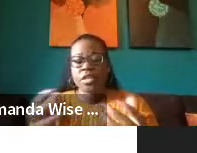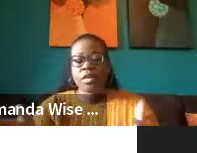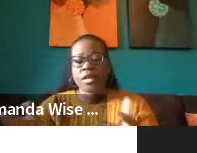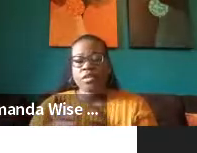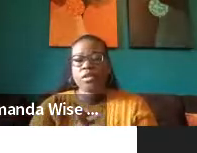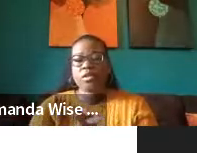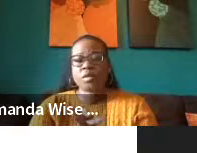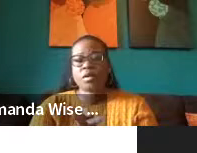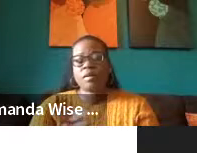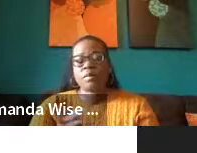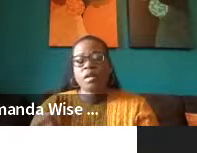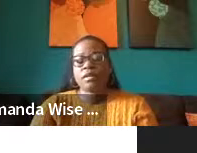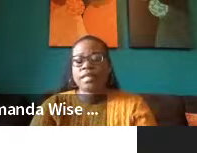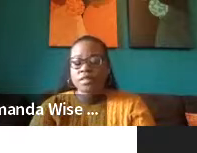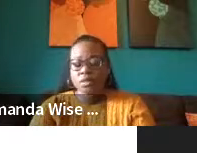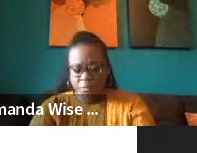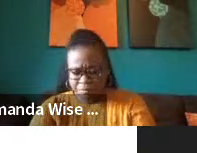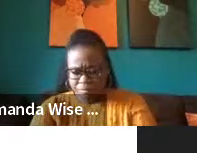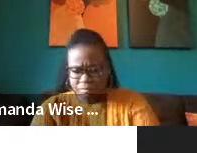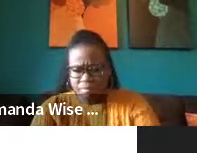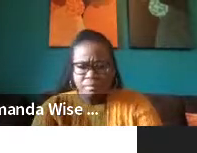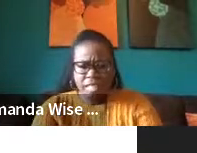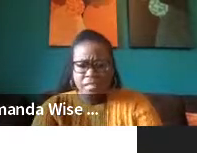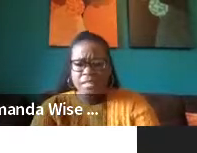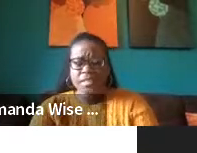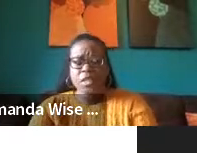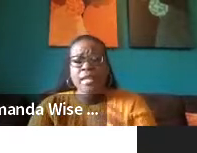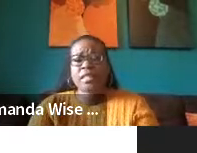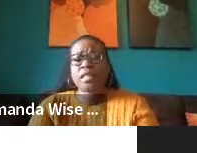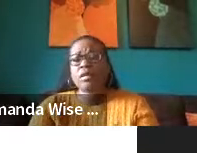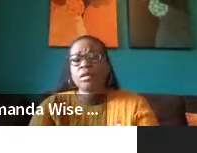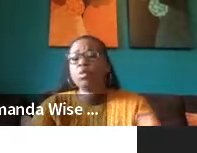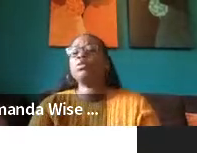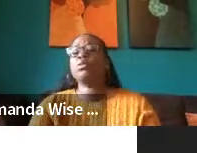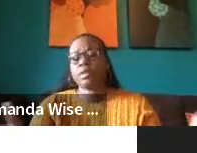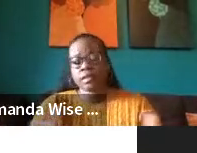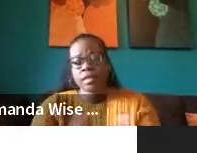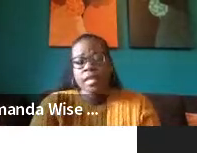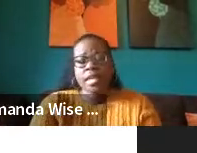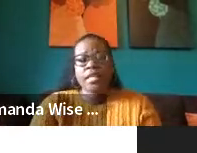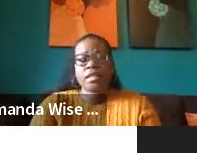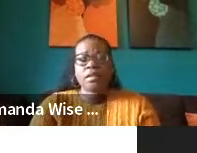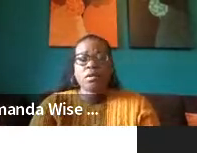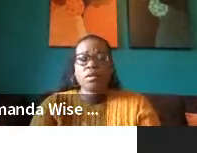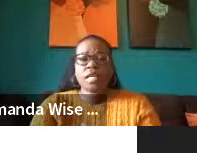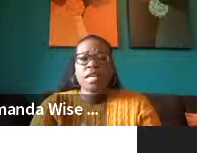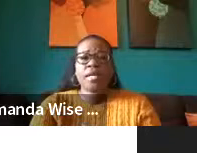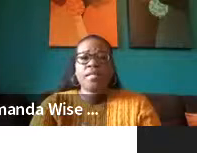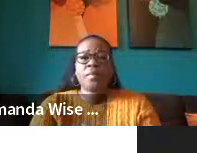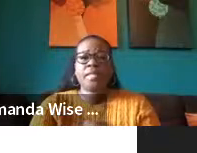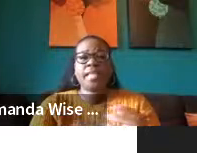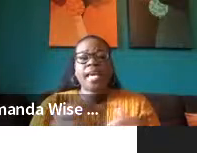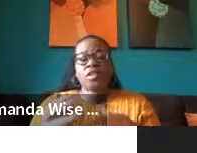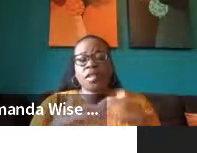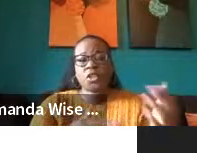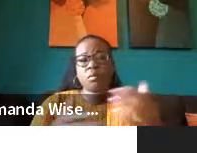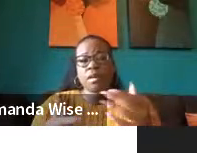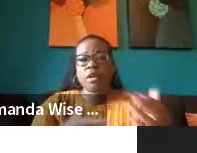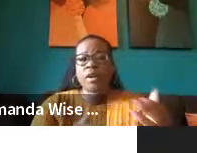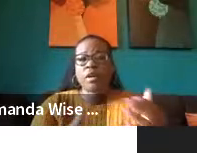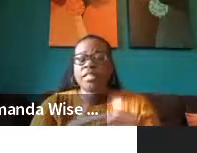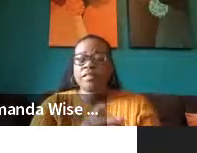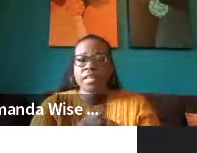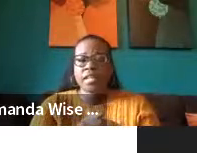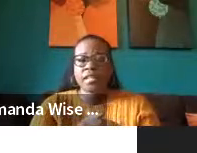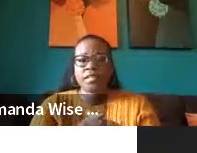templates. You can also use a program called Stencil. And so let's go back to Coolors. And so the cool thing about them is they actually let you